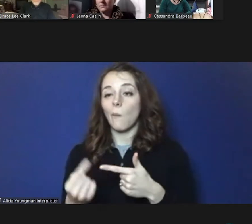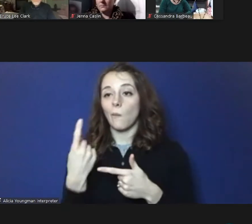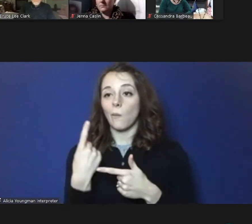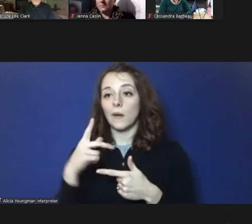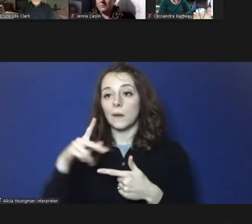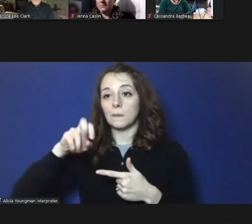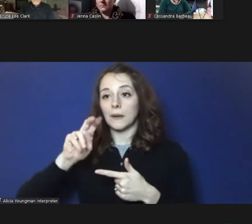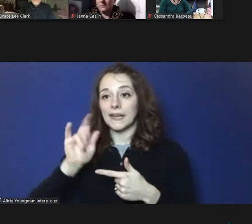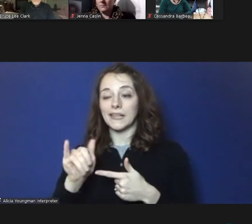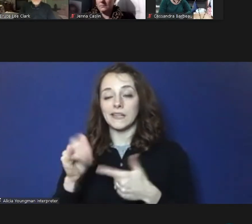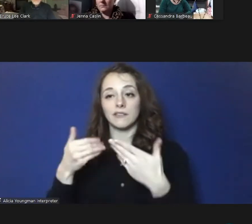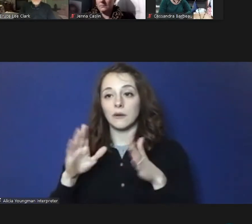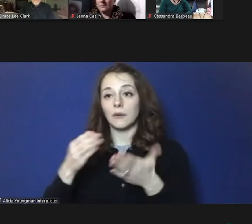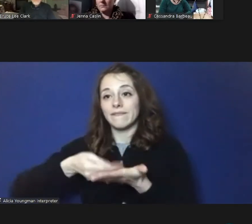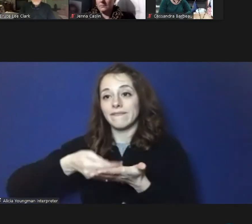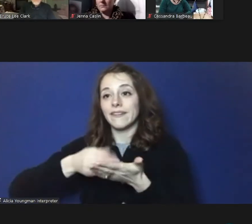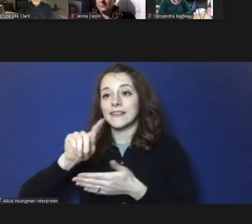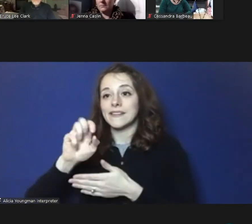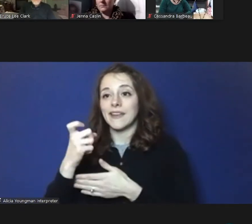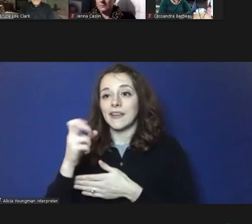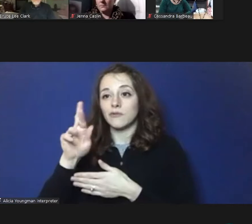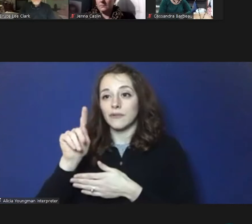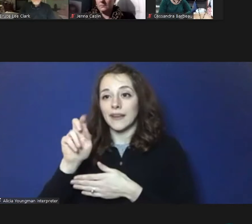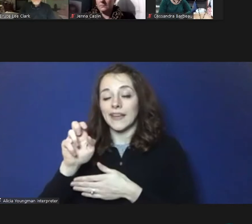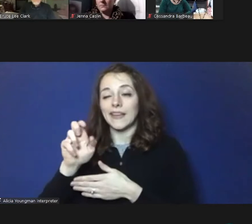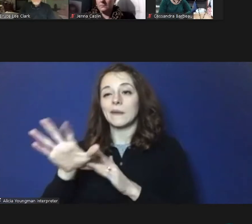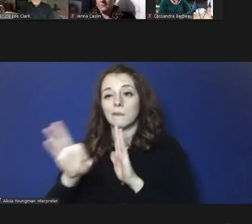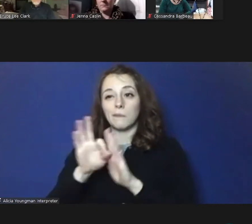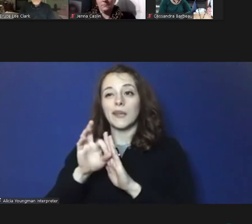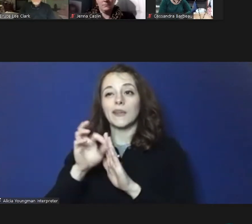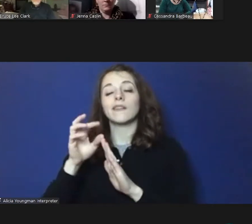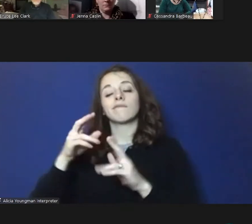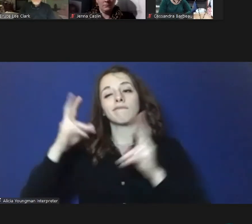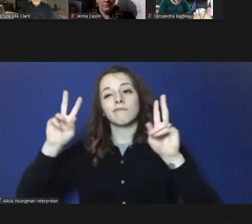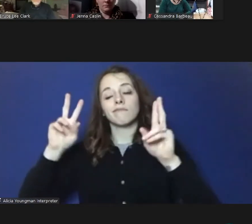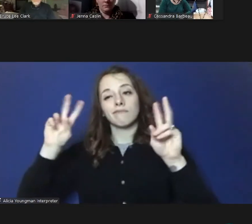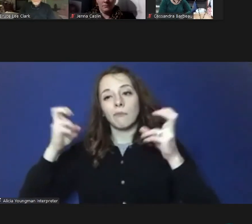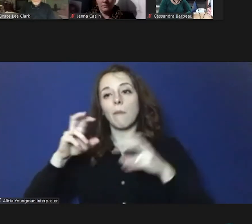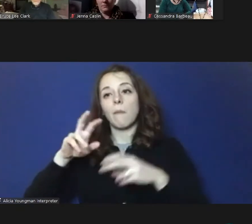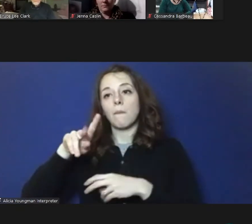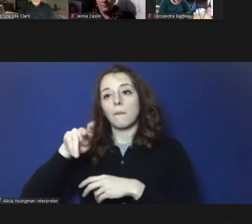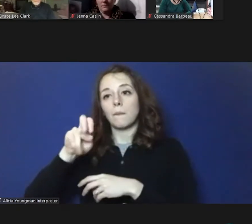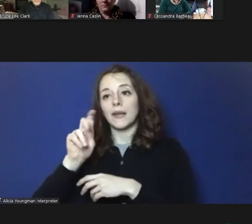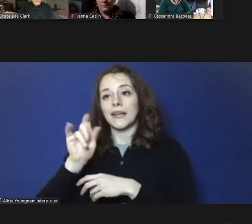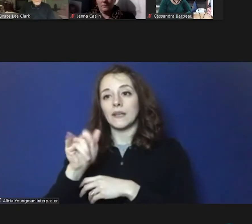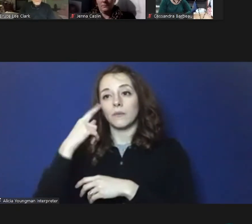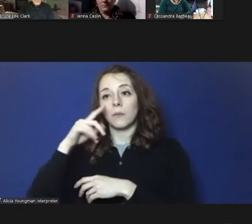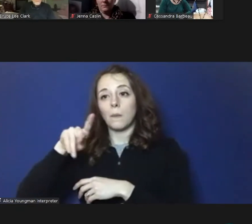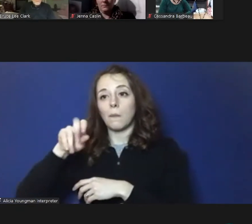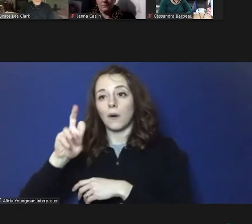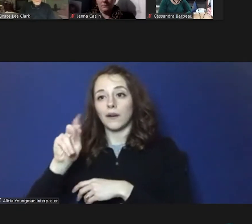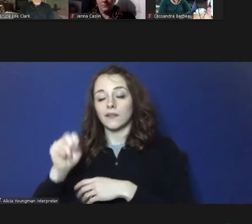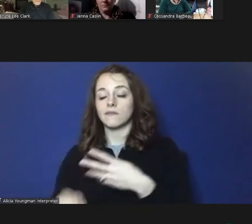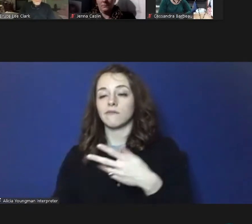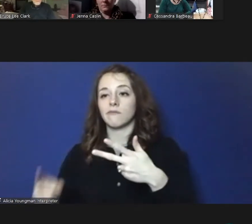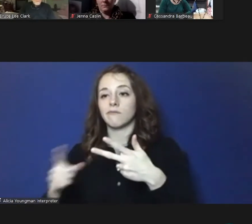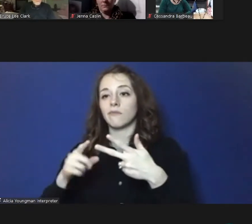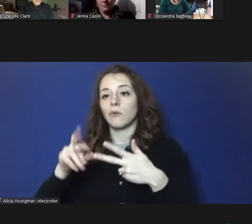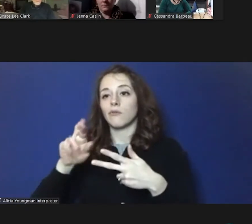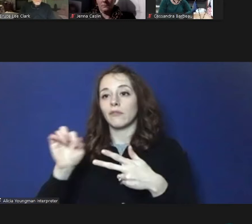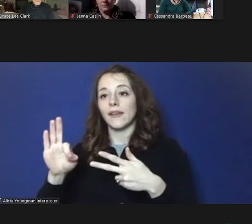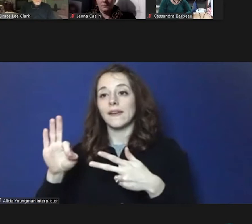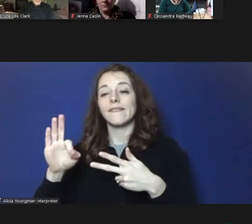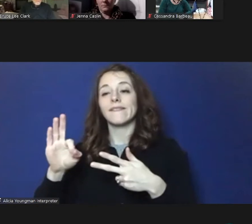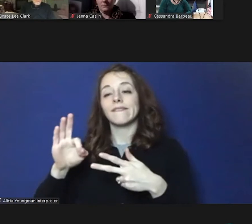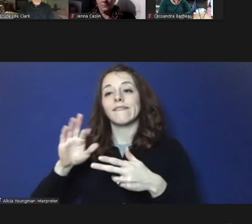penny general fund tax rate designated as a penny for parks, a referendum on the mayoral form